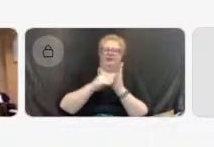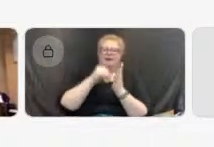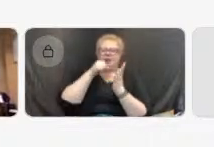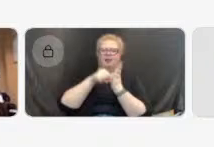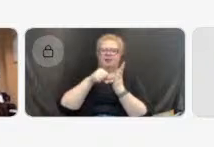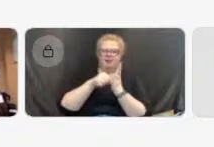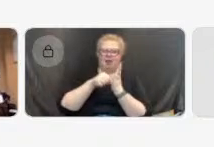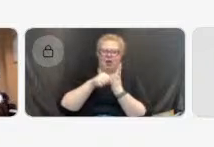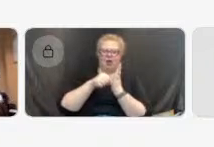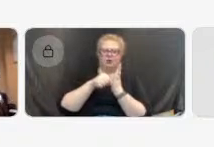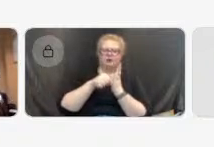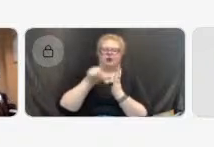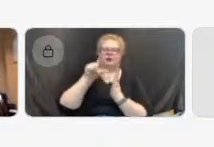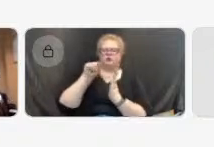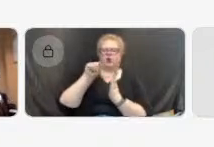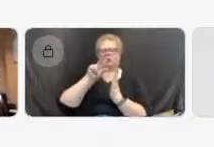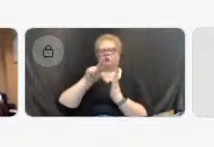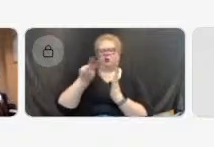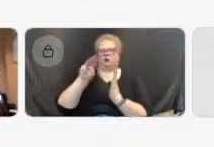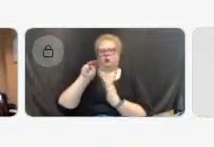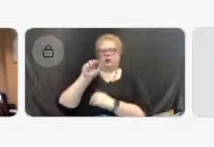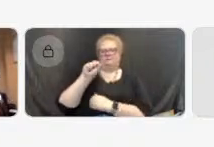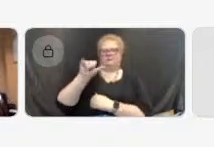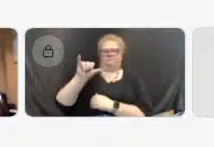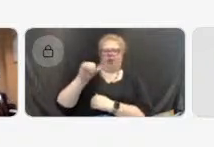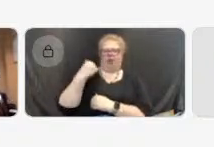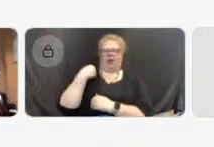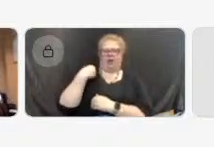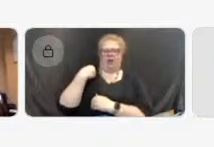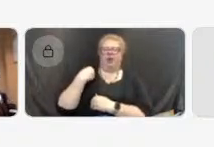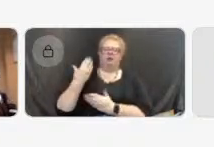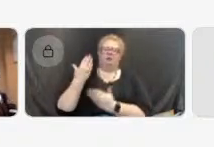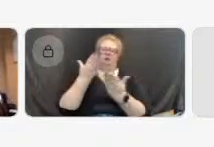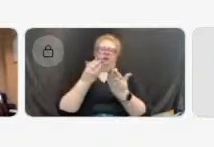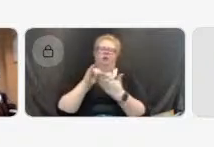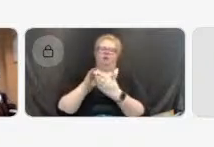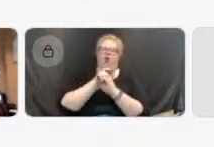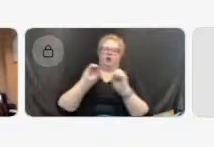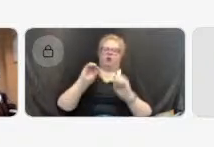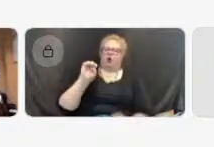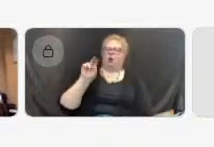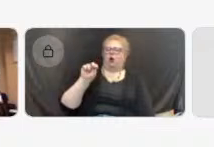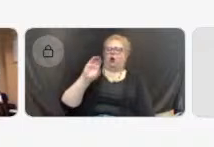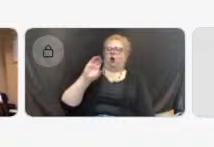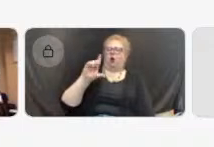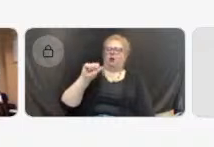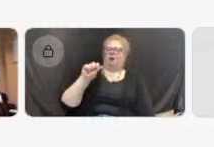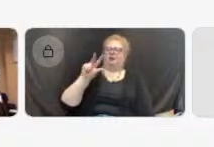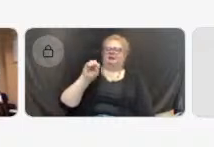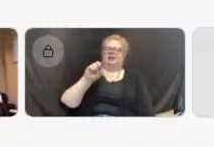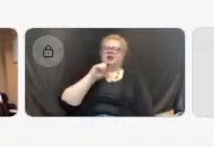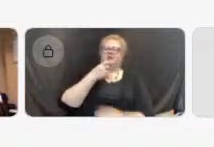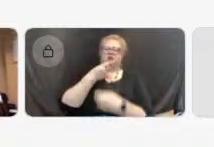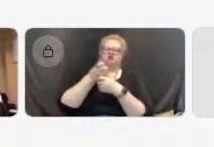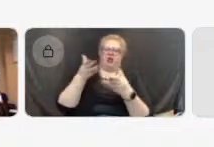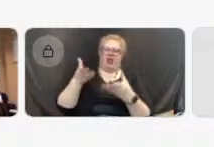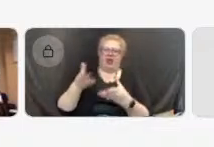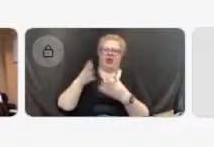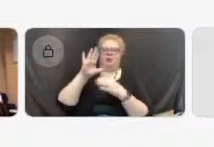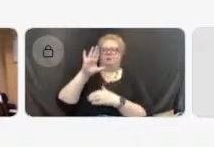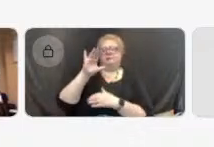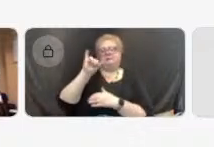to the County Court of Pulaski County that no enclaves will be created if the property is accepted by the